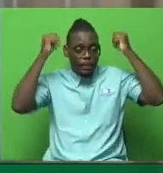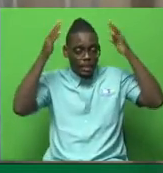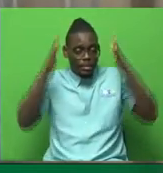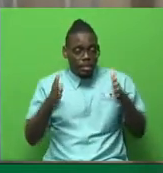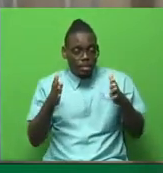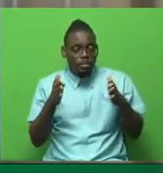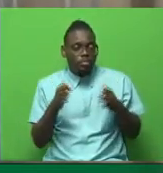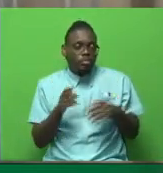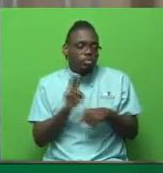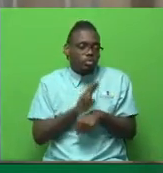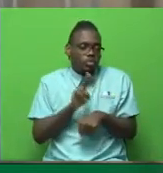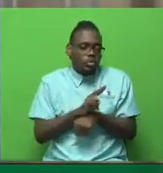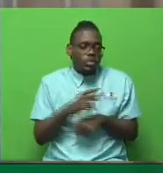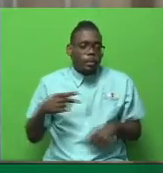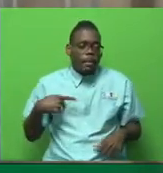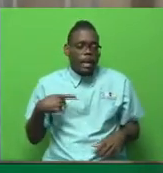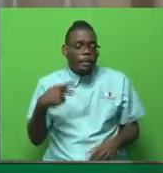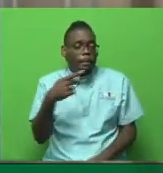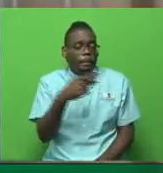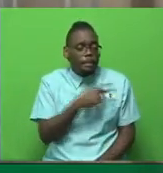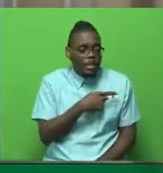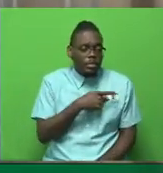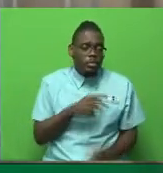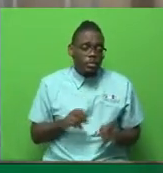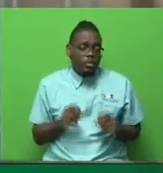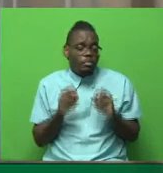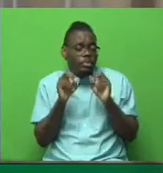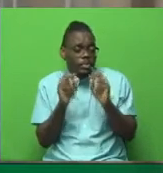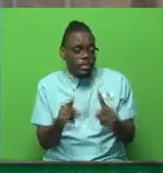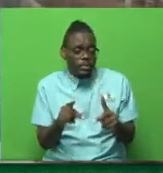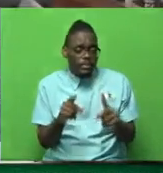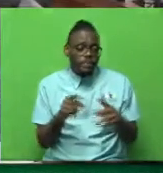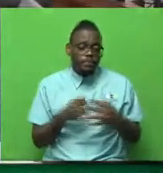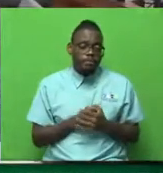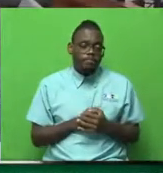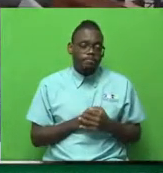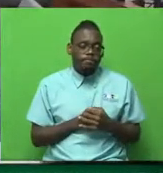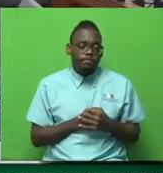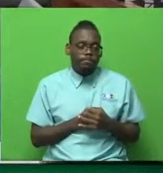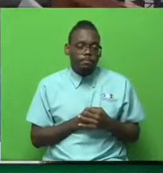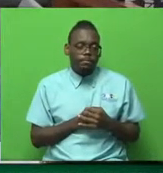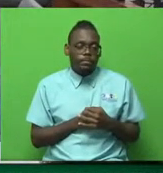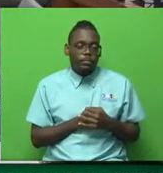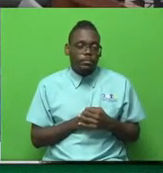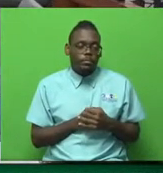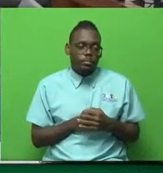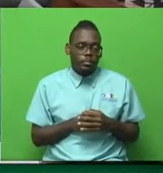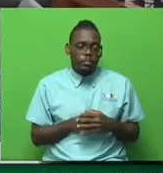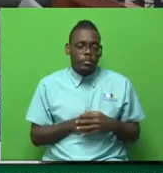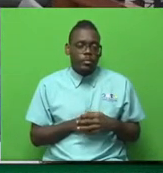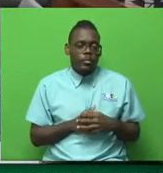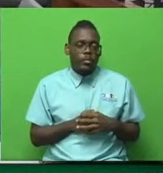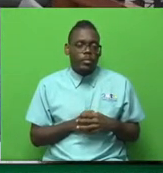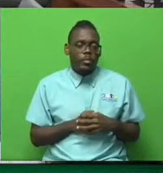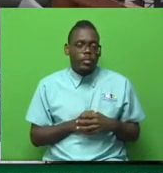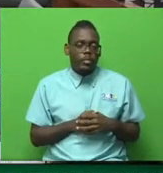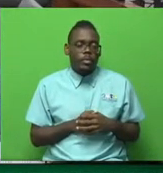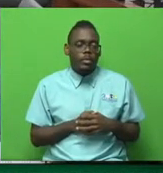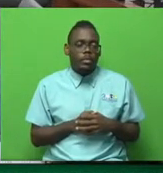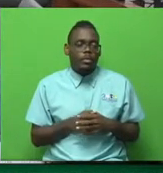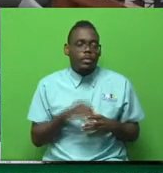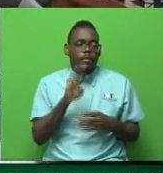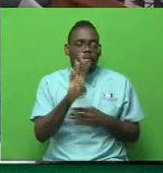Parliamentary privilege of standing here Madam speaker 48 6.